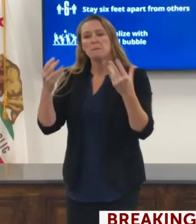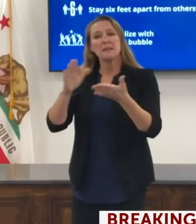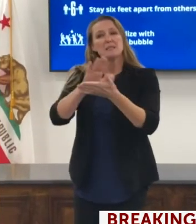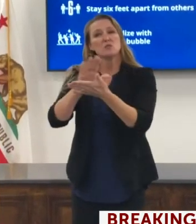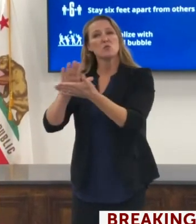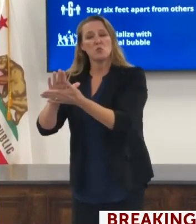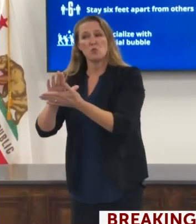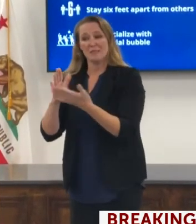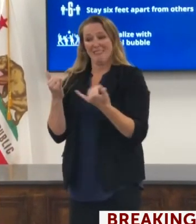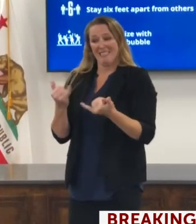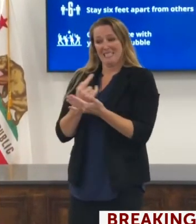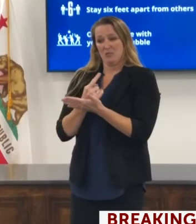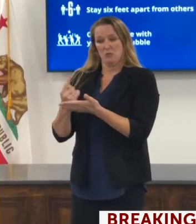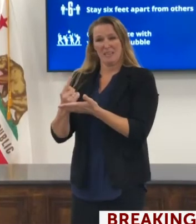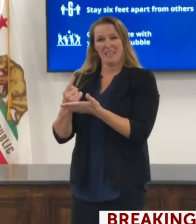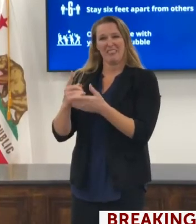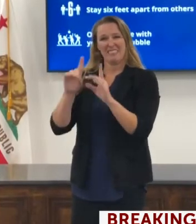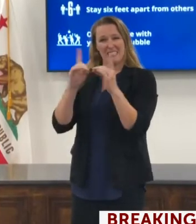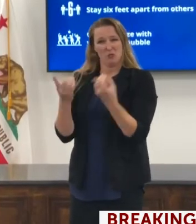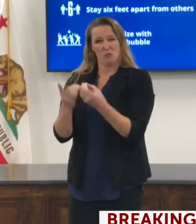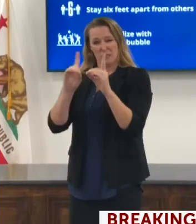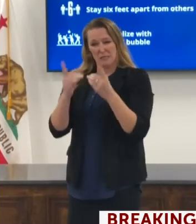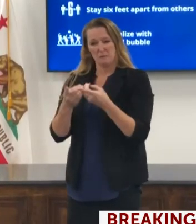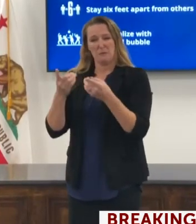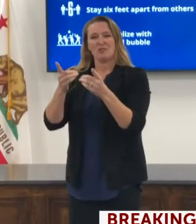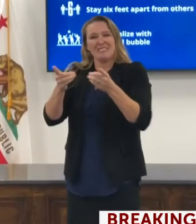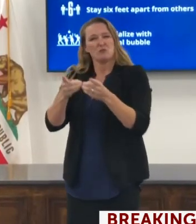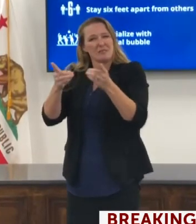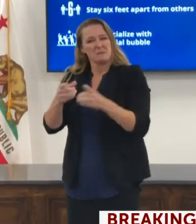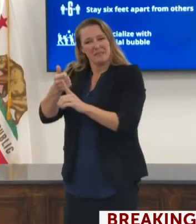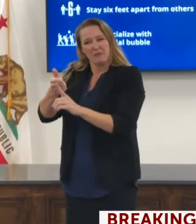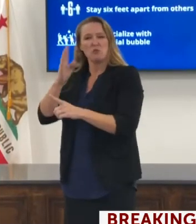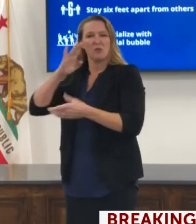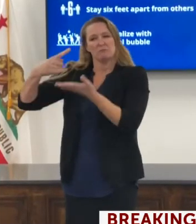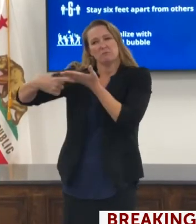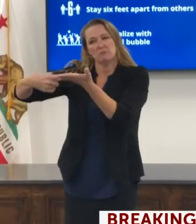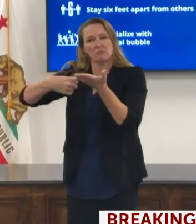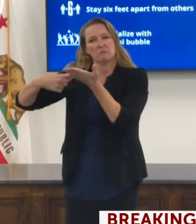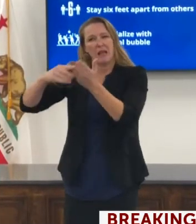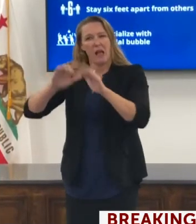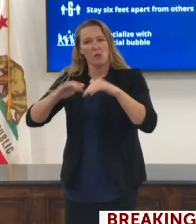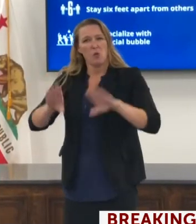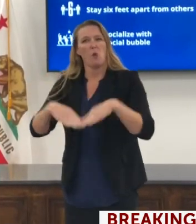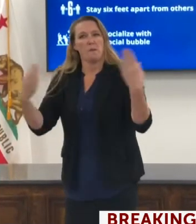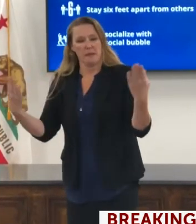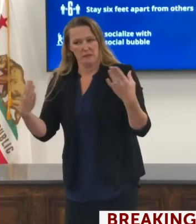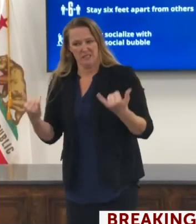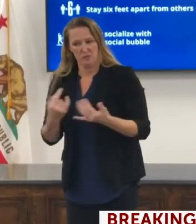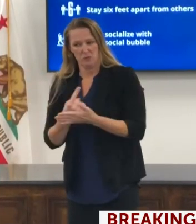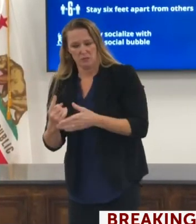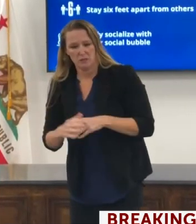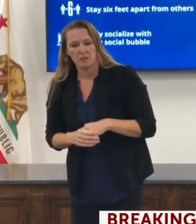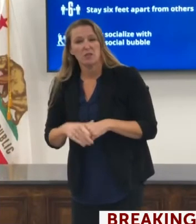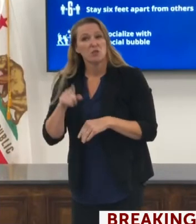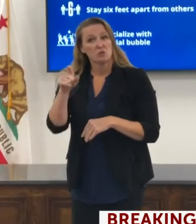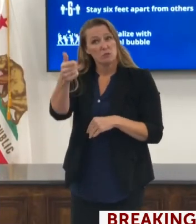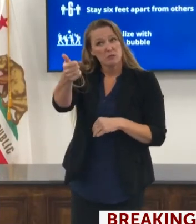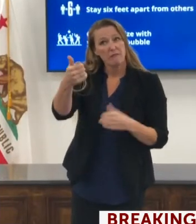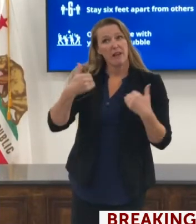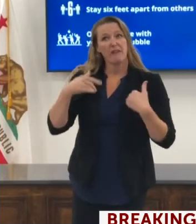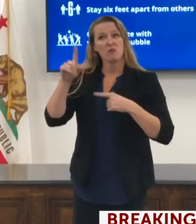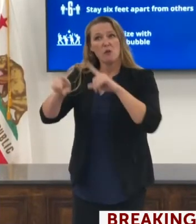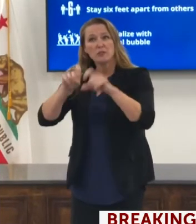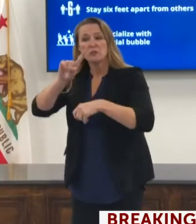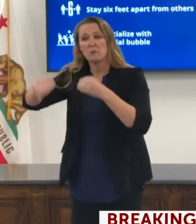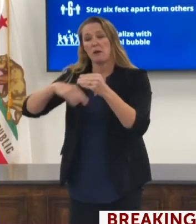week to approve local reopening plans. If you have questions about your district, your charter, private or